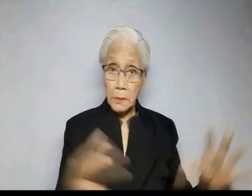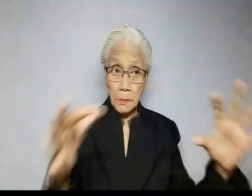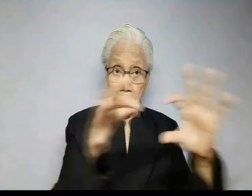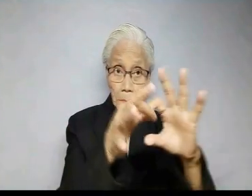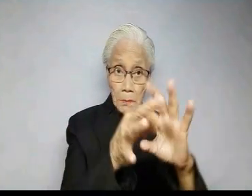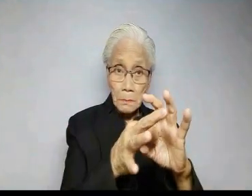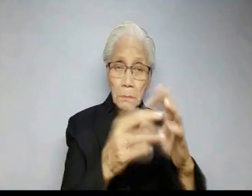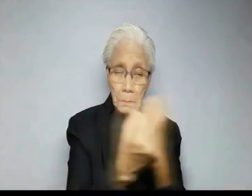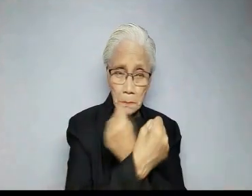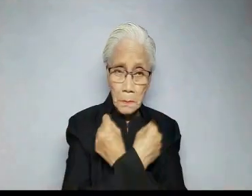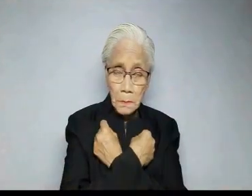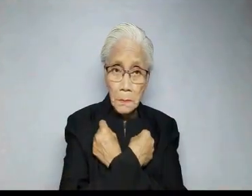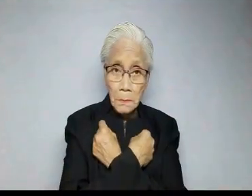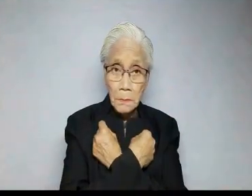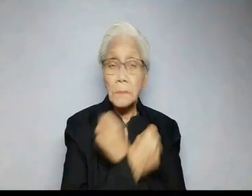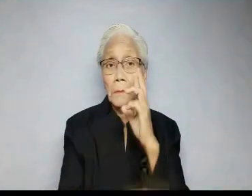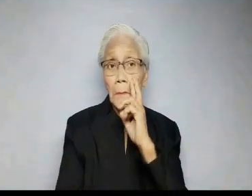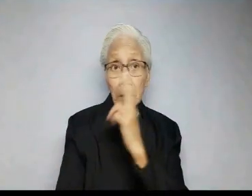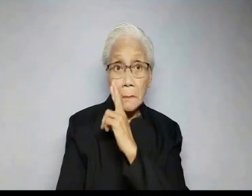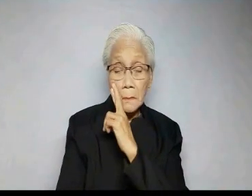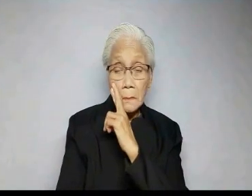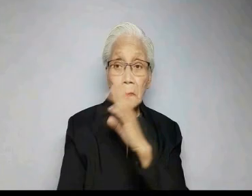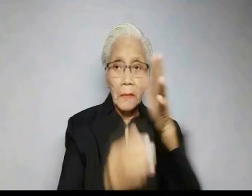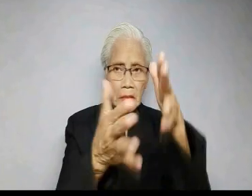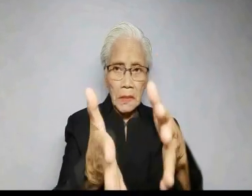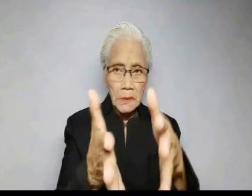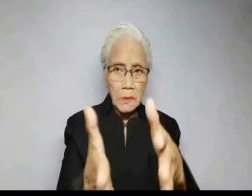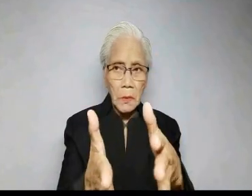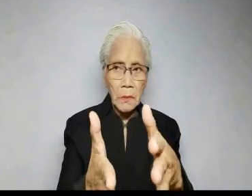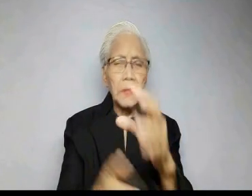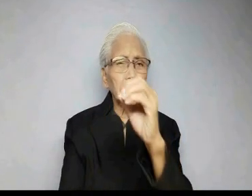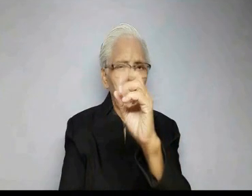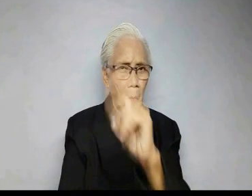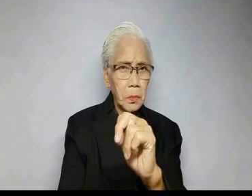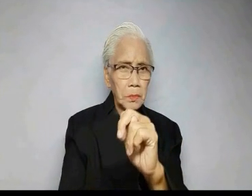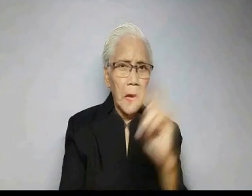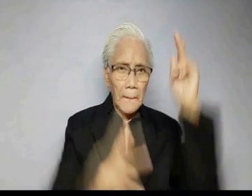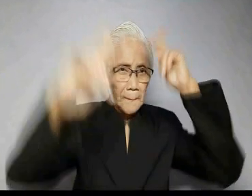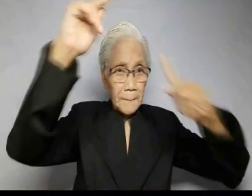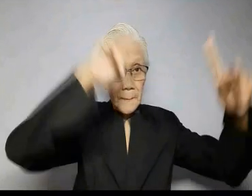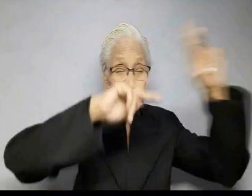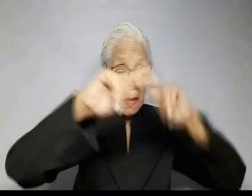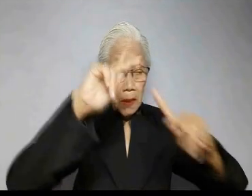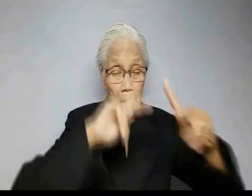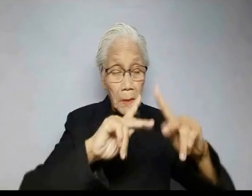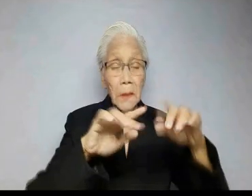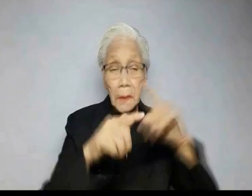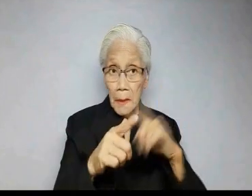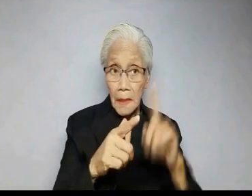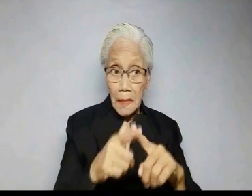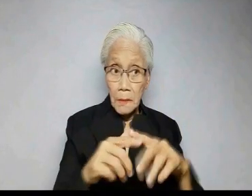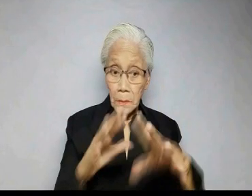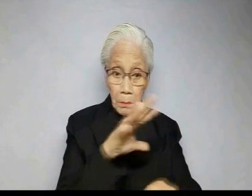a rose that he has left on his home planet, and that he had set out